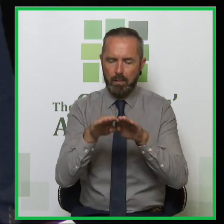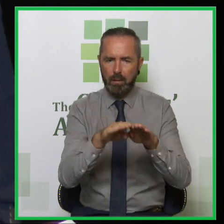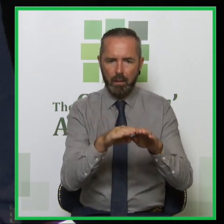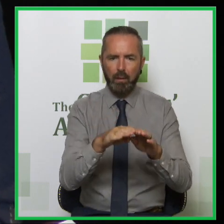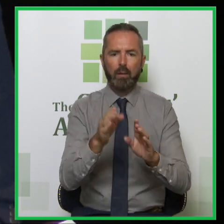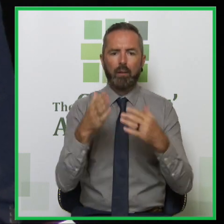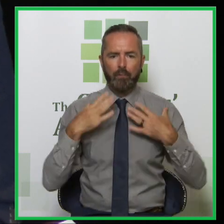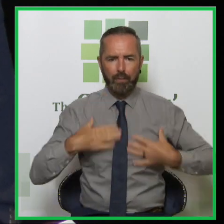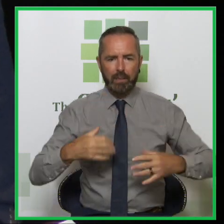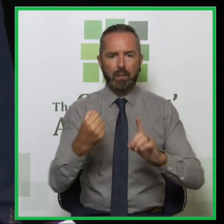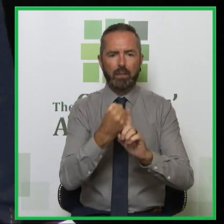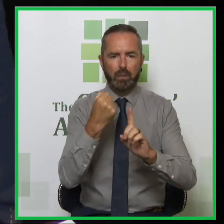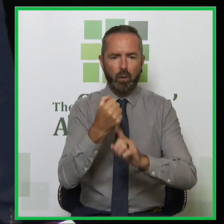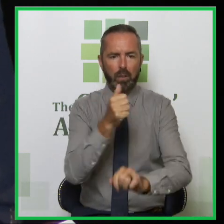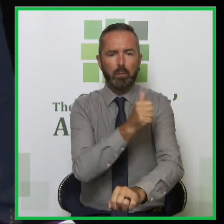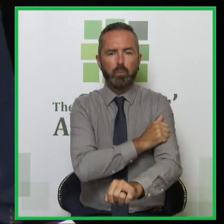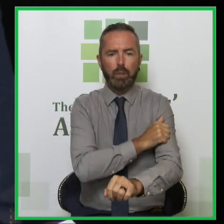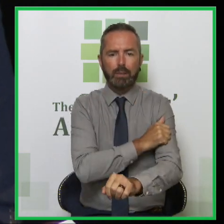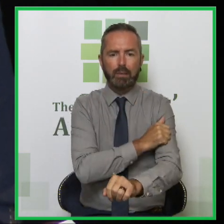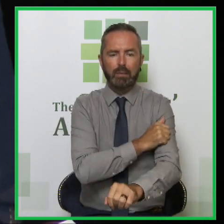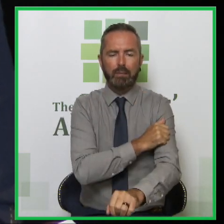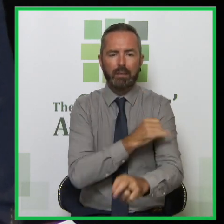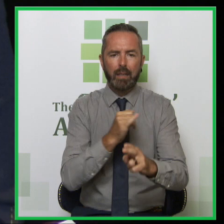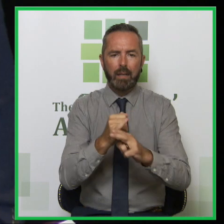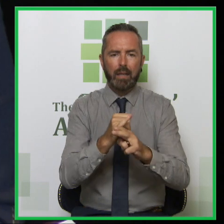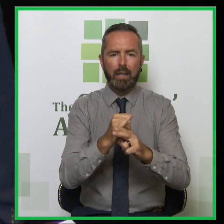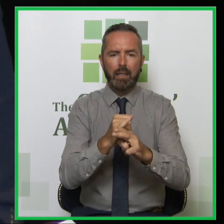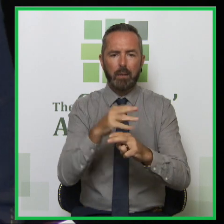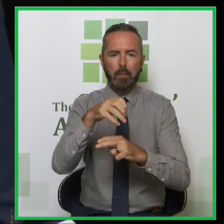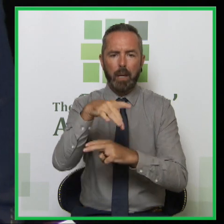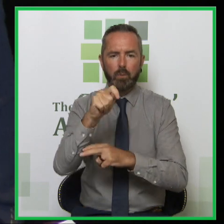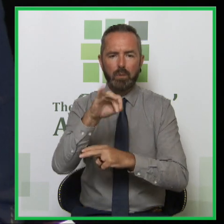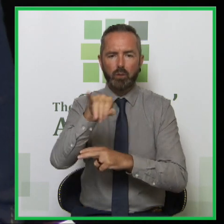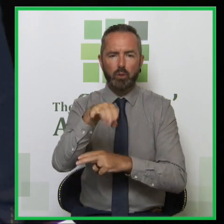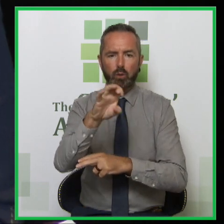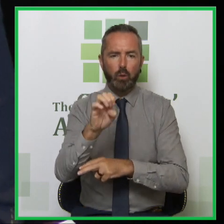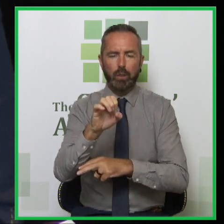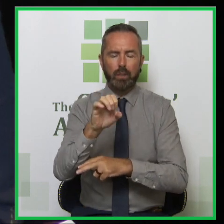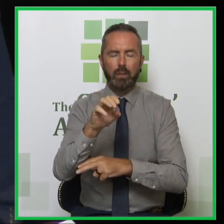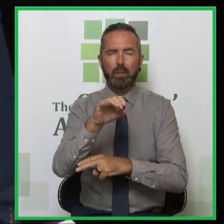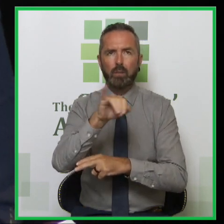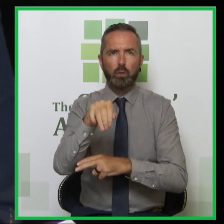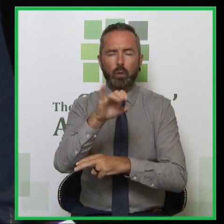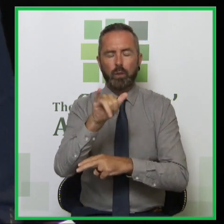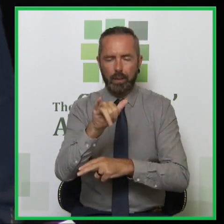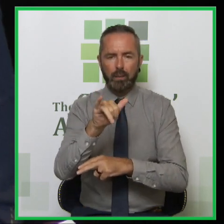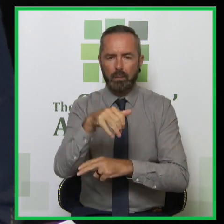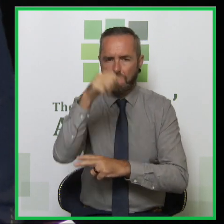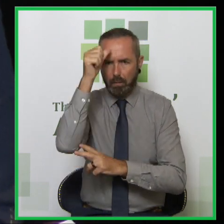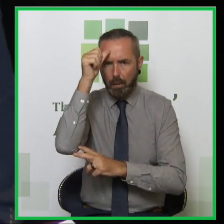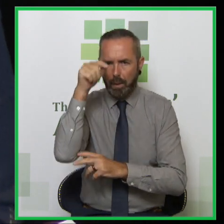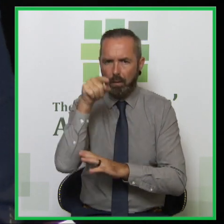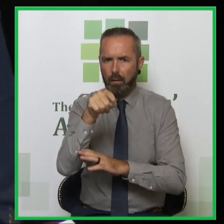assault. There was also prison sentences in the Mountjoy, and this was very common. It was a different perception